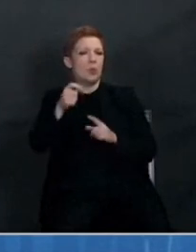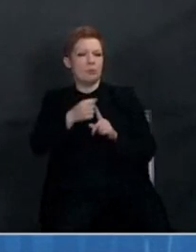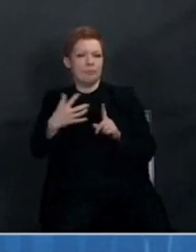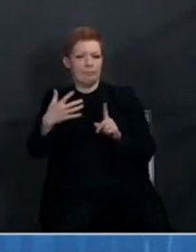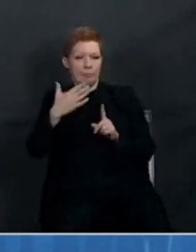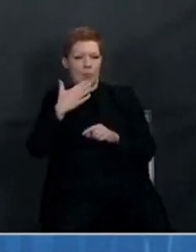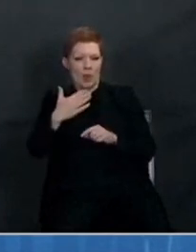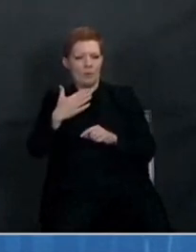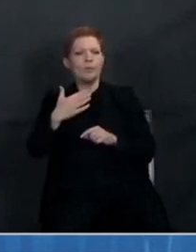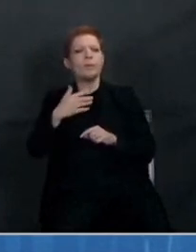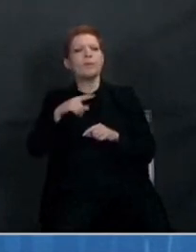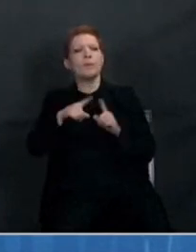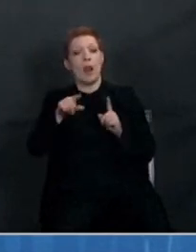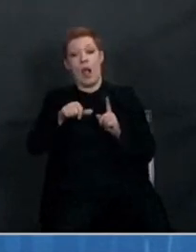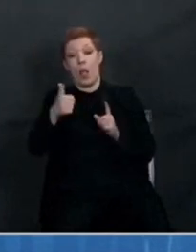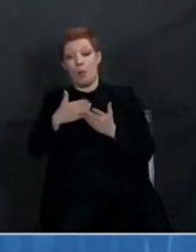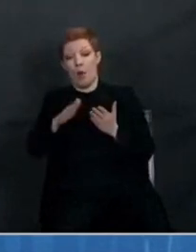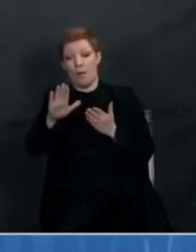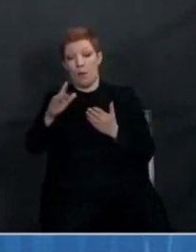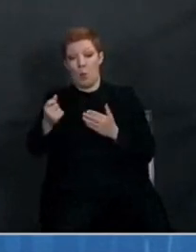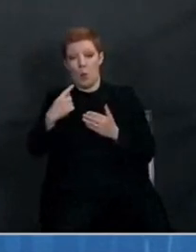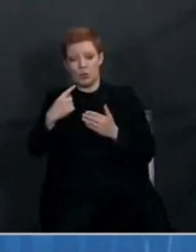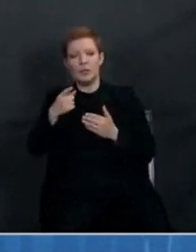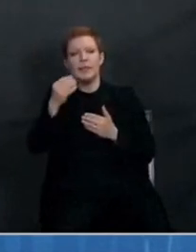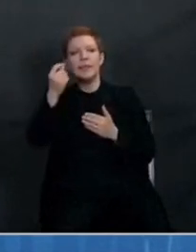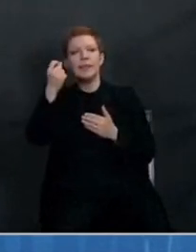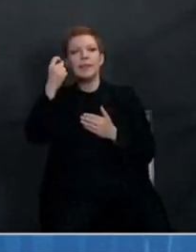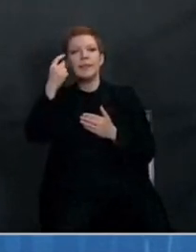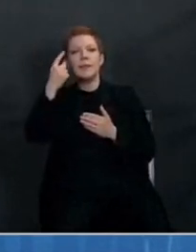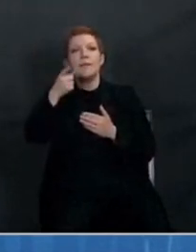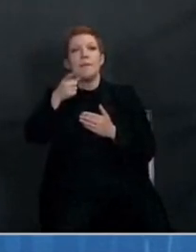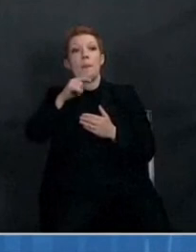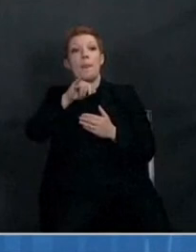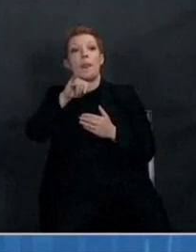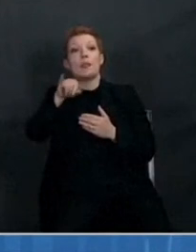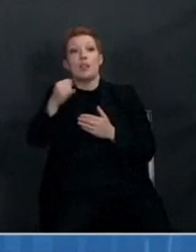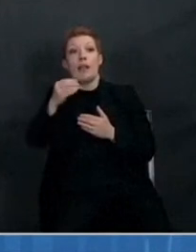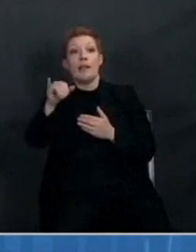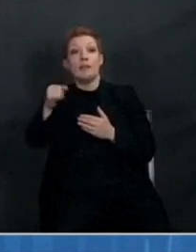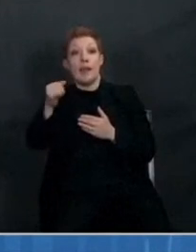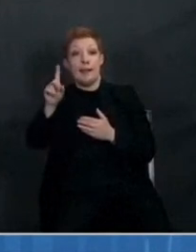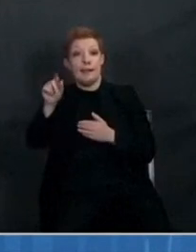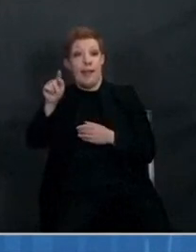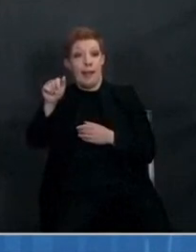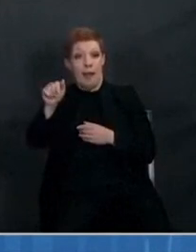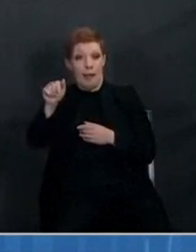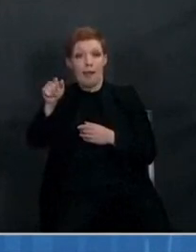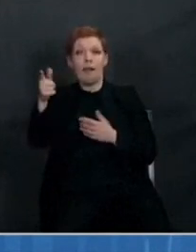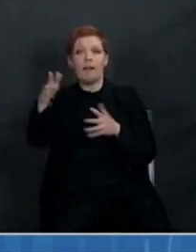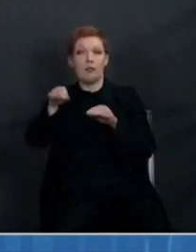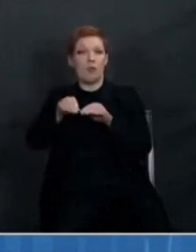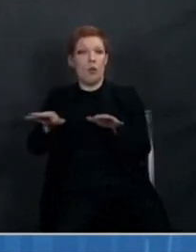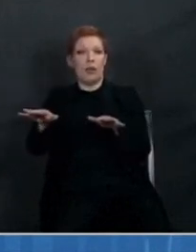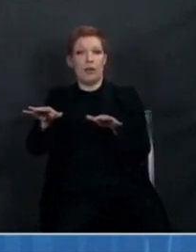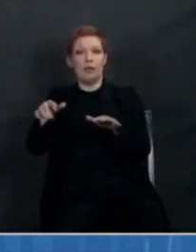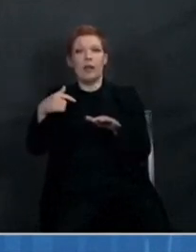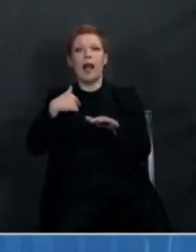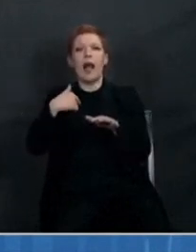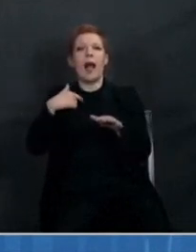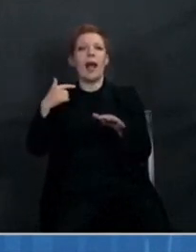take the other part of the question. I mean, certainly when the J&J data were rolled out, that I actually made a